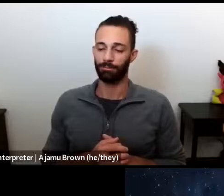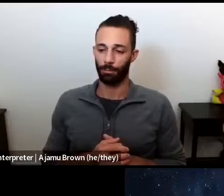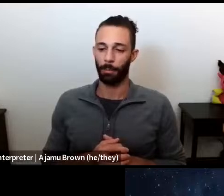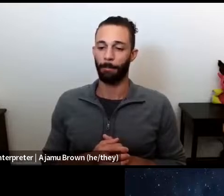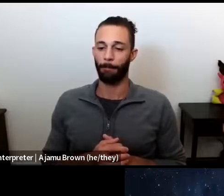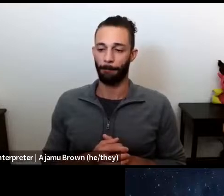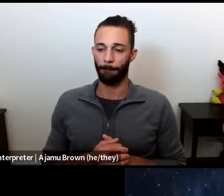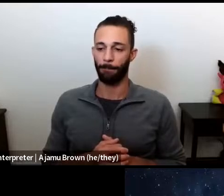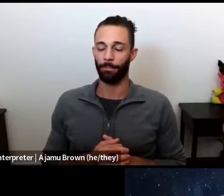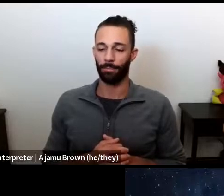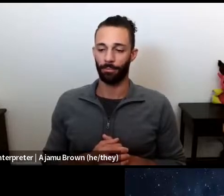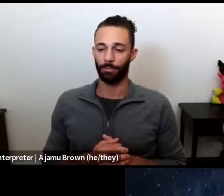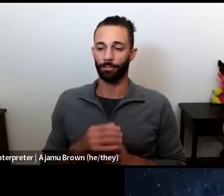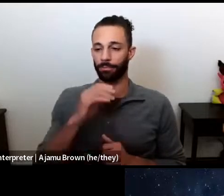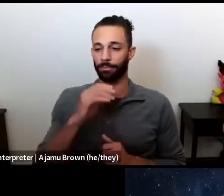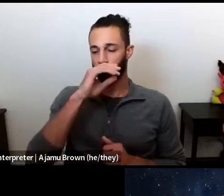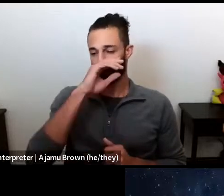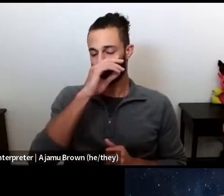And